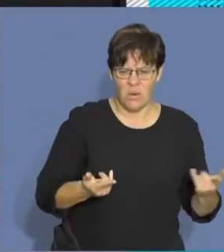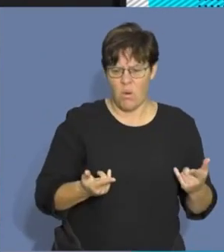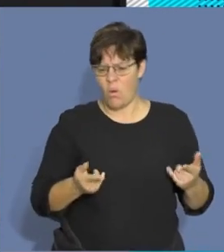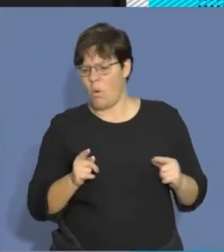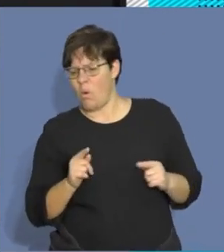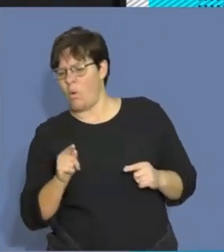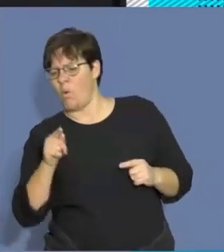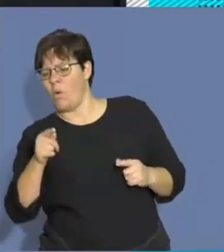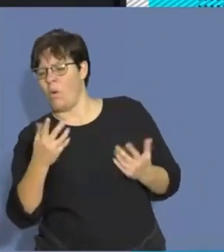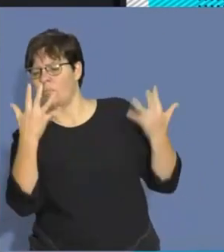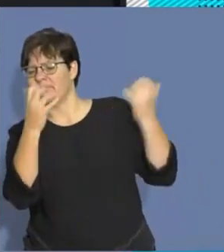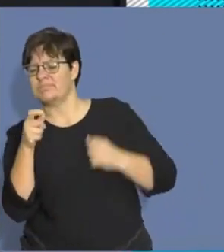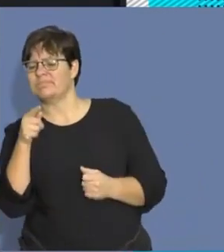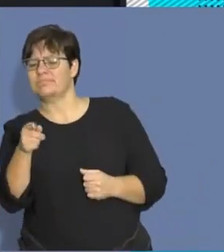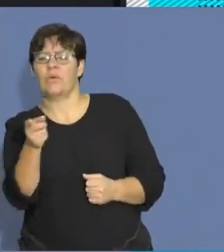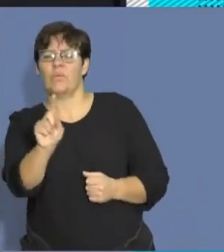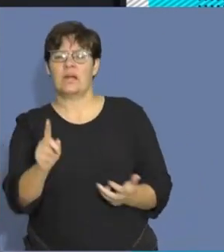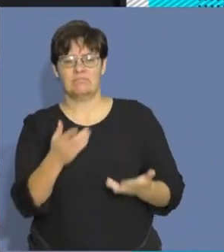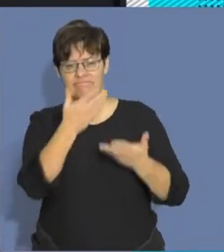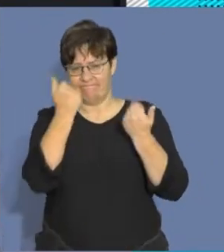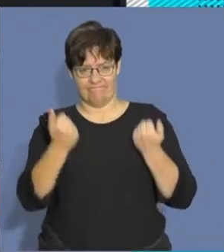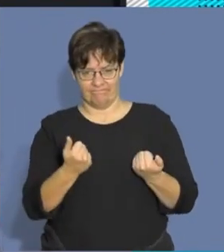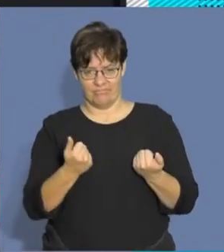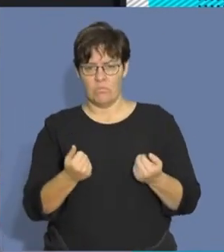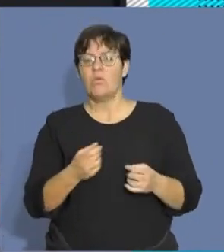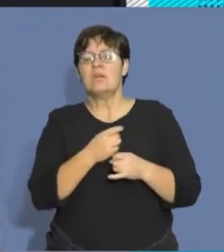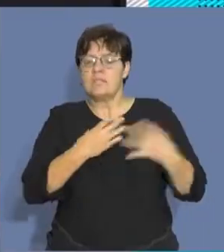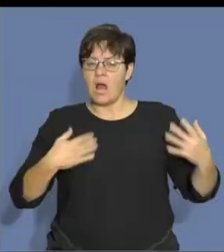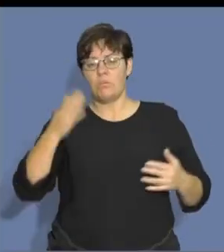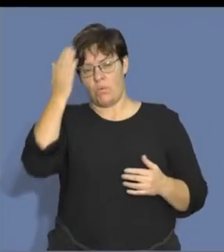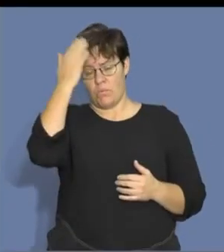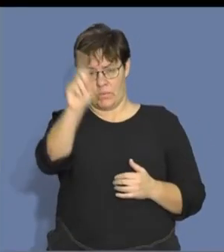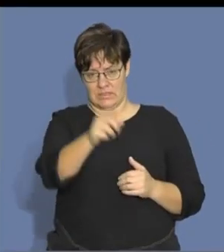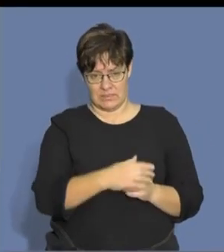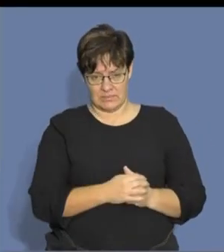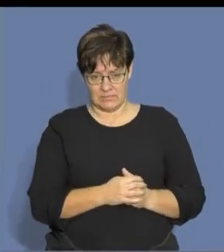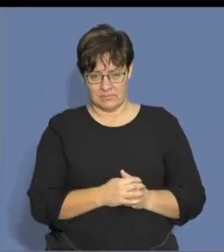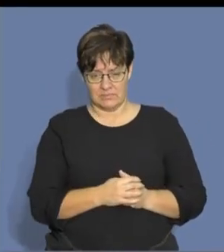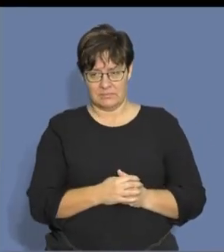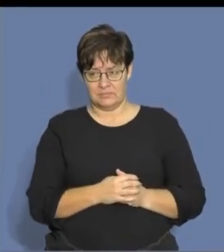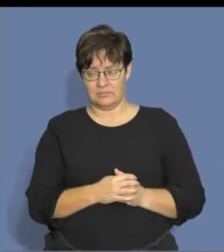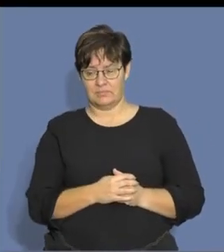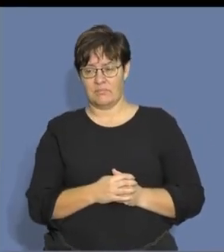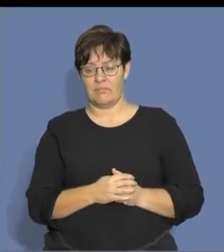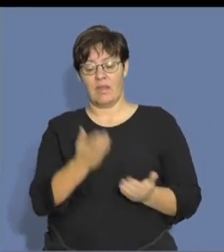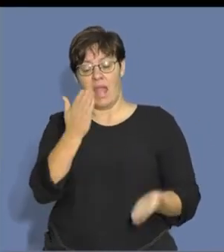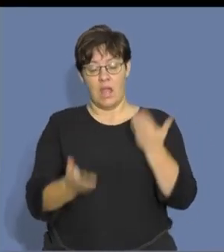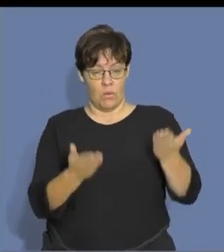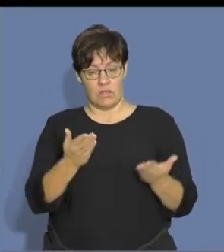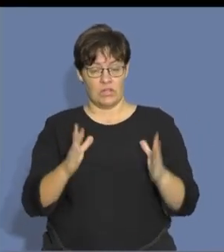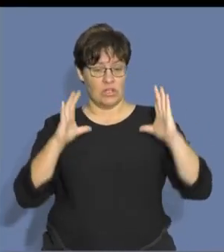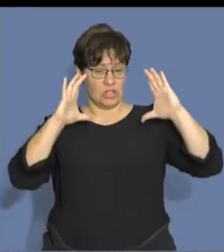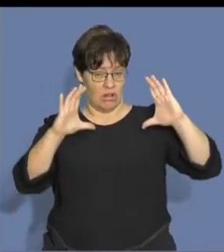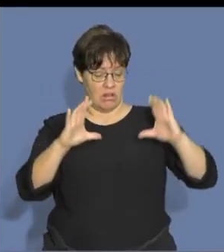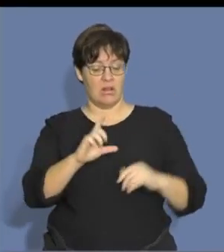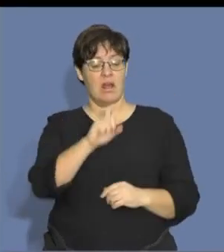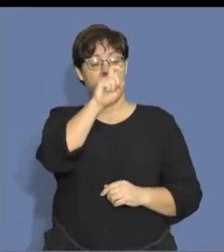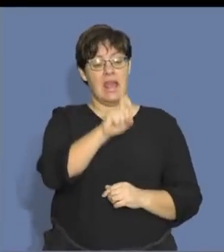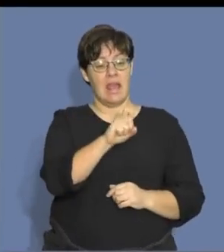must go. But let's start with what we know. So what I do know is that the equation of a circle is going to be x